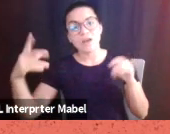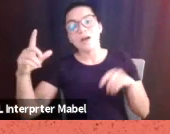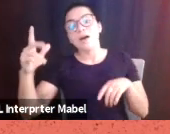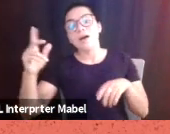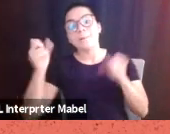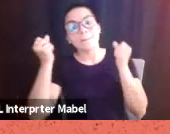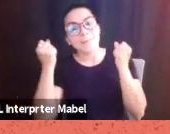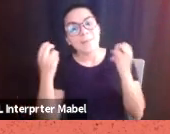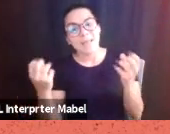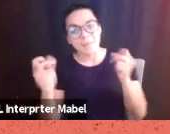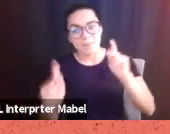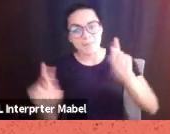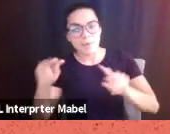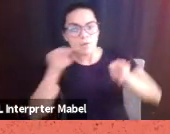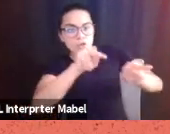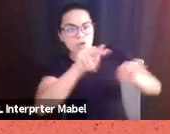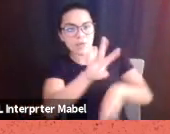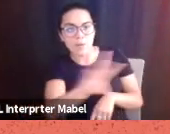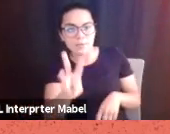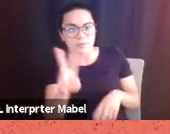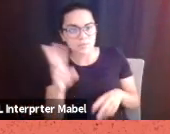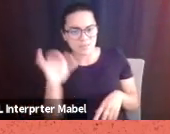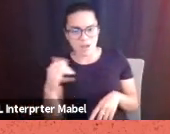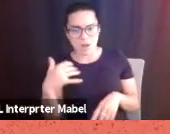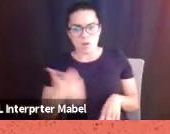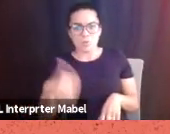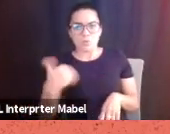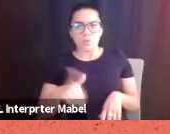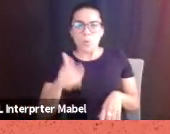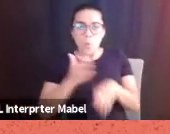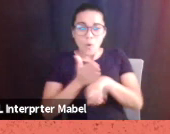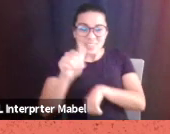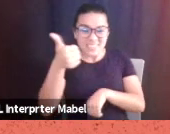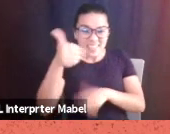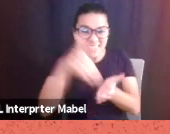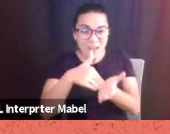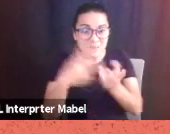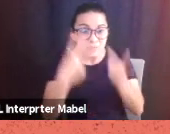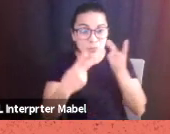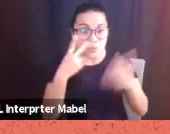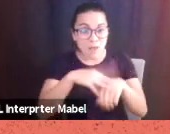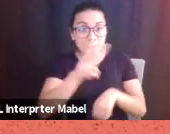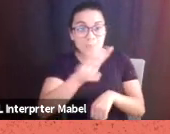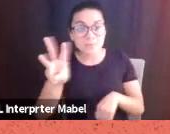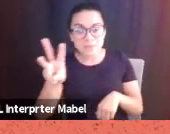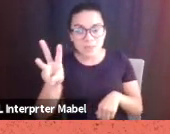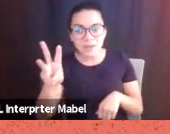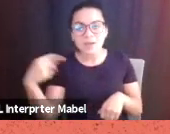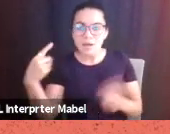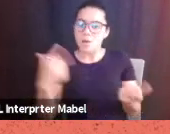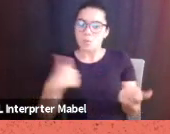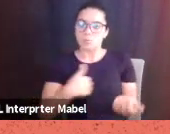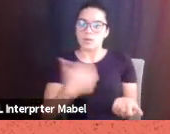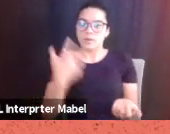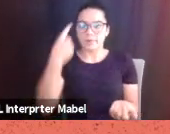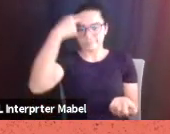which really was an indicator for us around how much this conversation is needed. The agenda to be